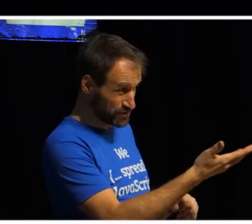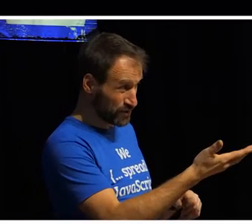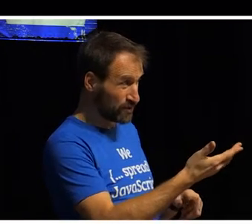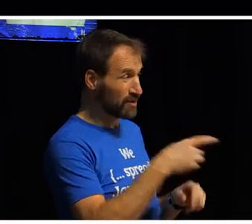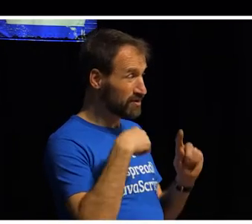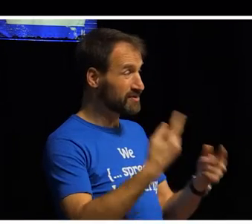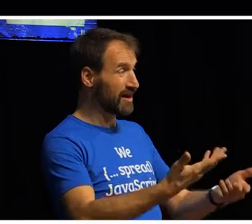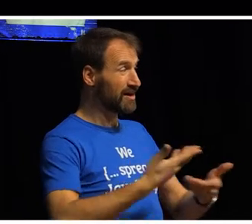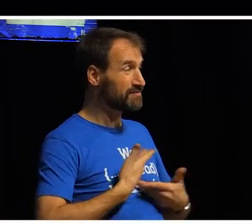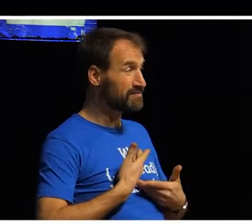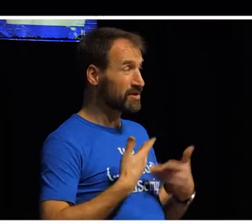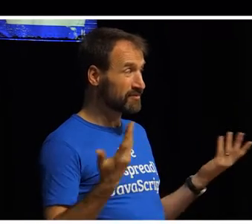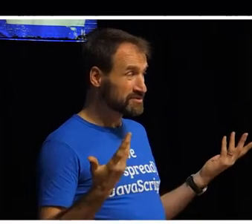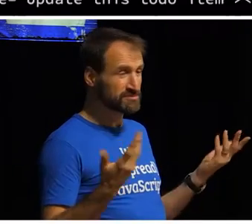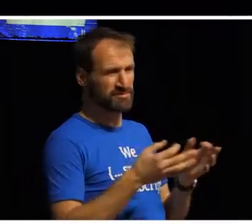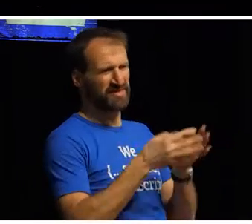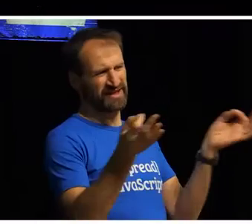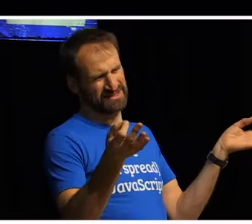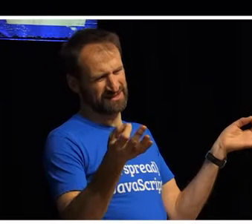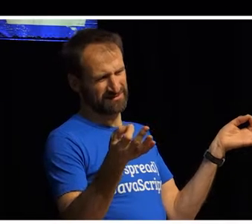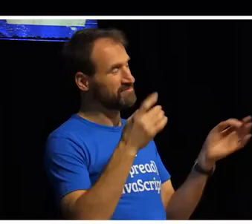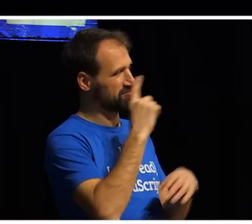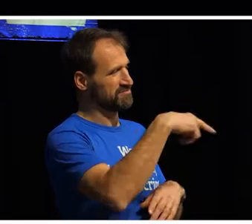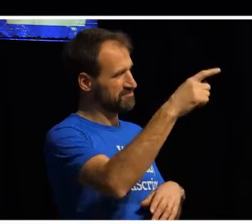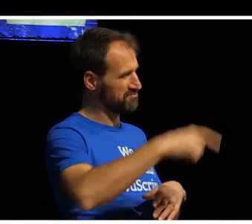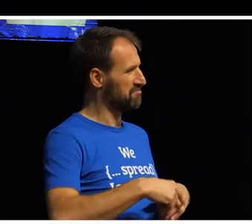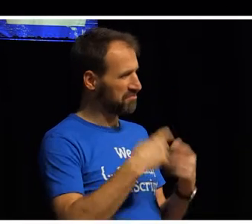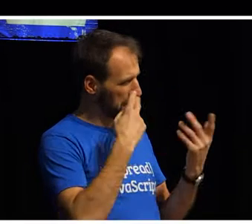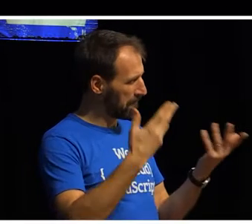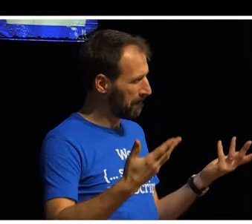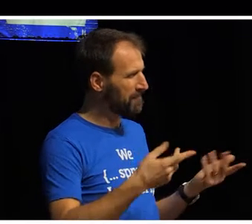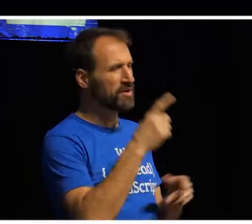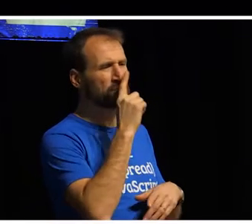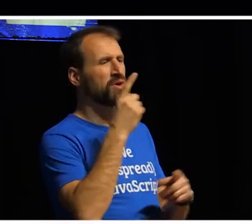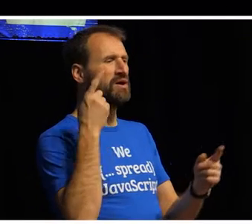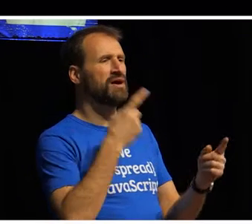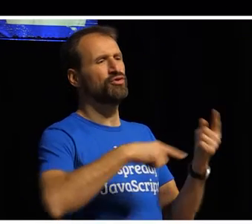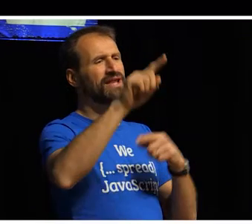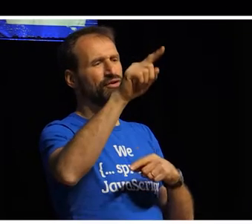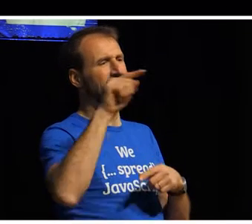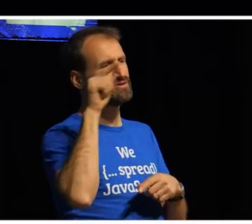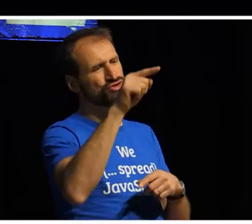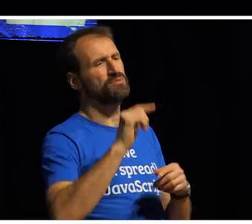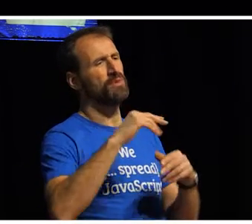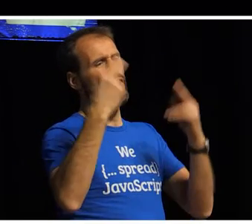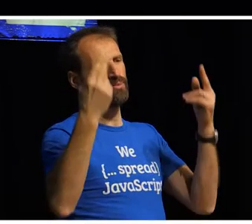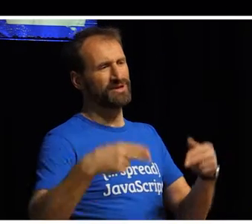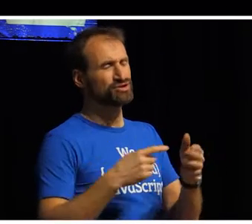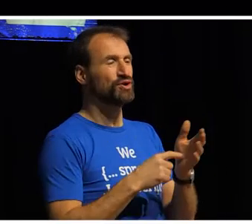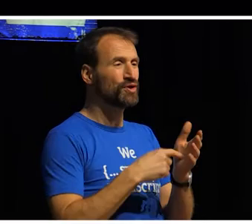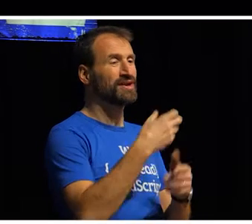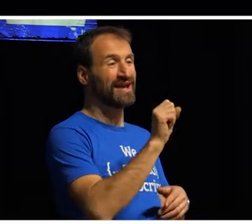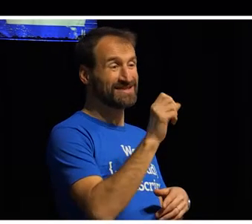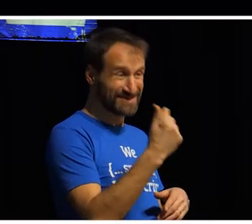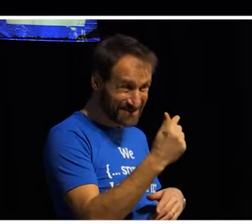get nothing actually so if you kind of scroll up you will see that I just got redirected to the home page of it because st is a smart package and it has a